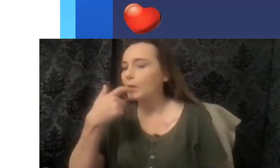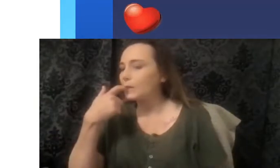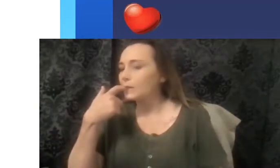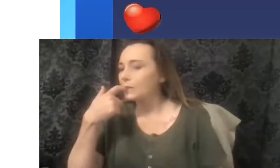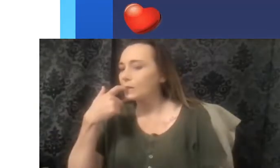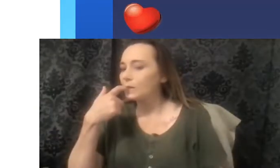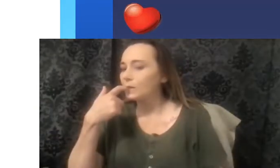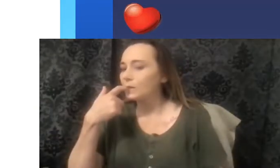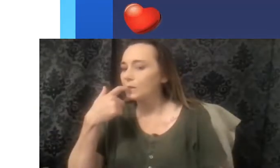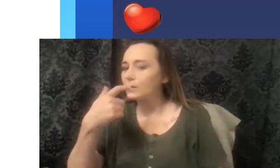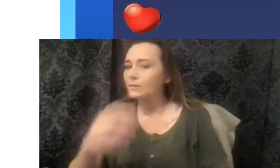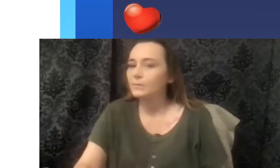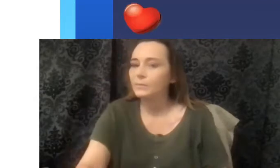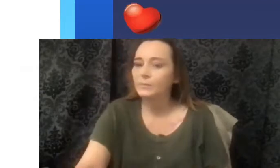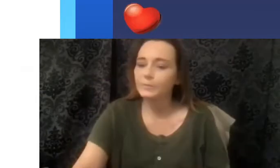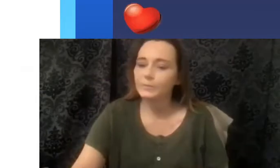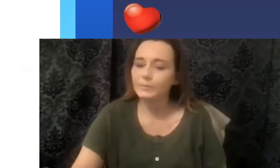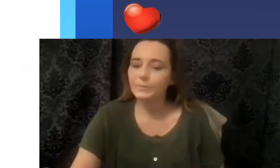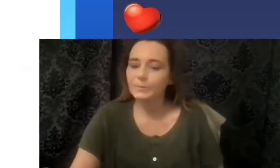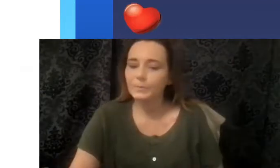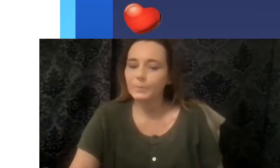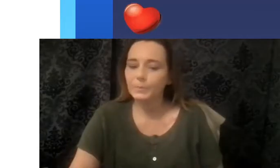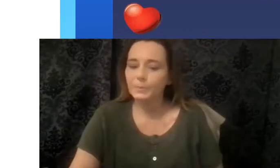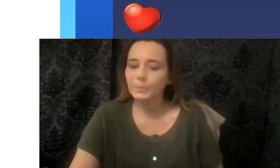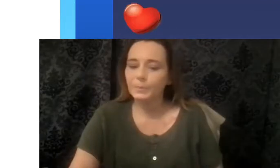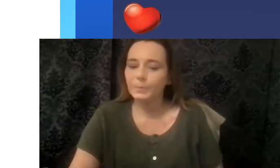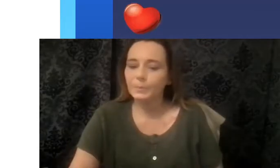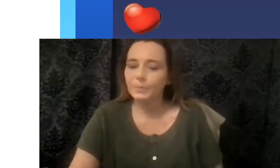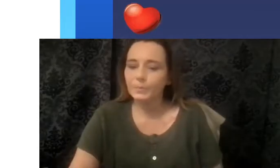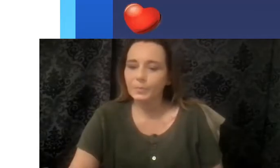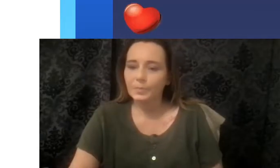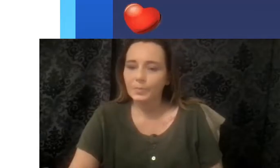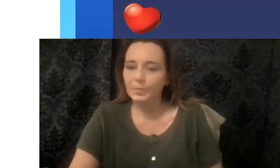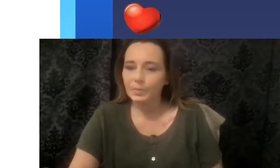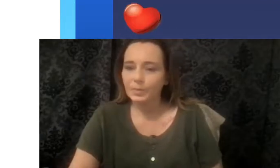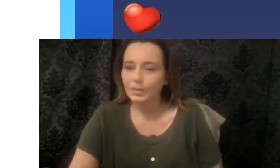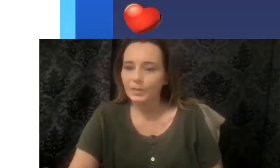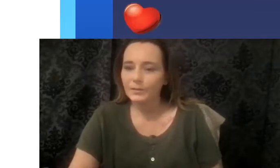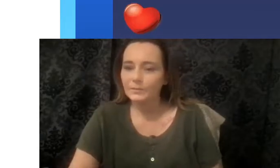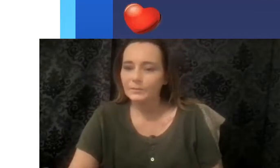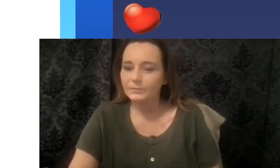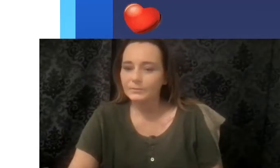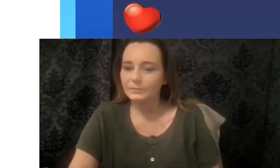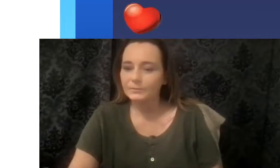an addict. Okay. You get no special privileges.